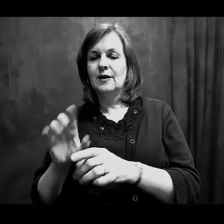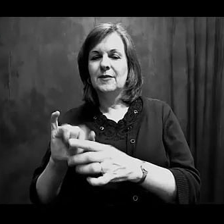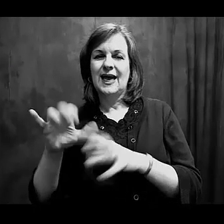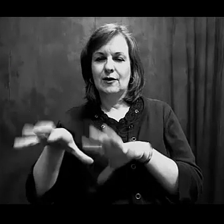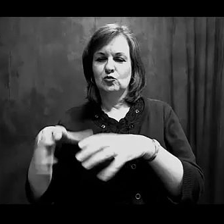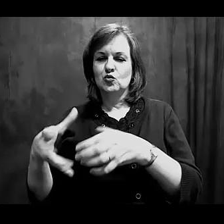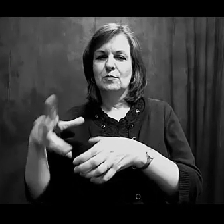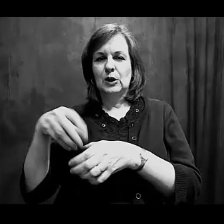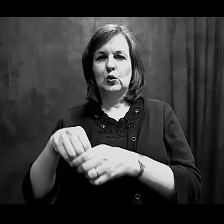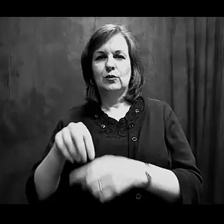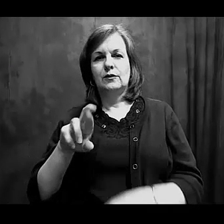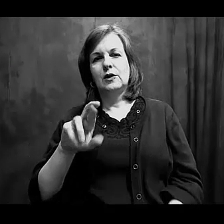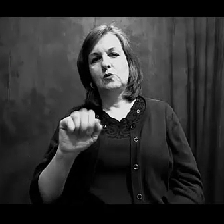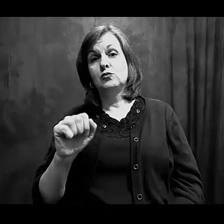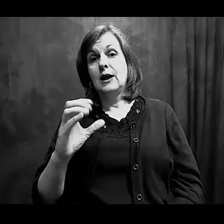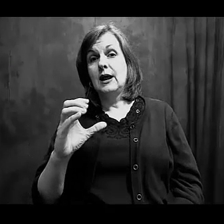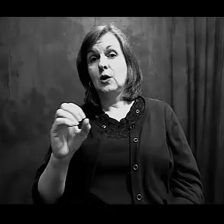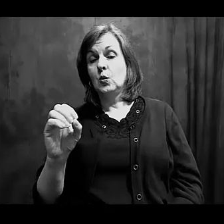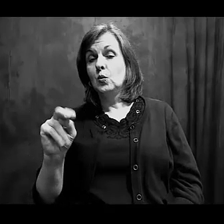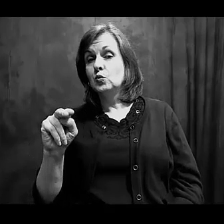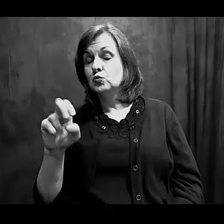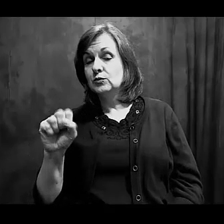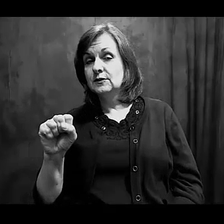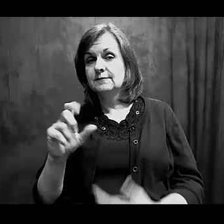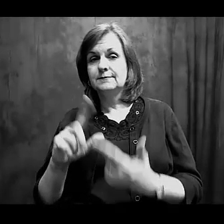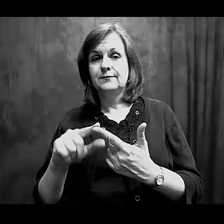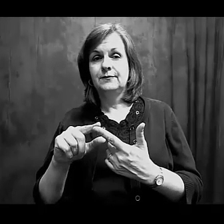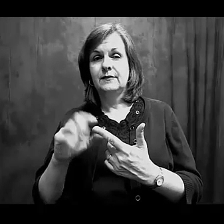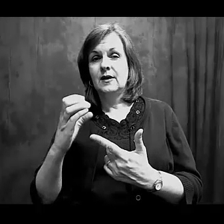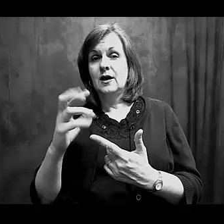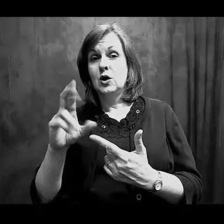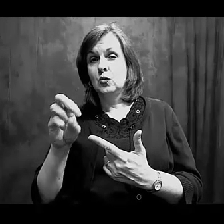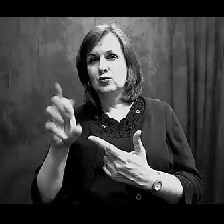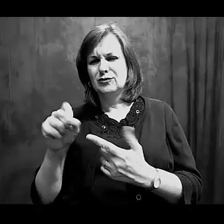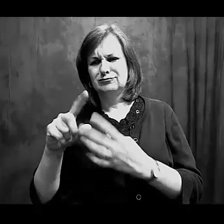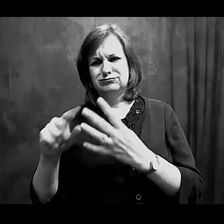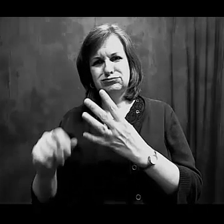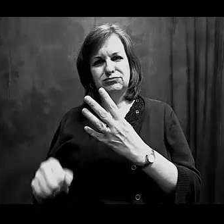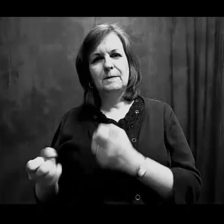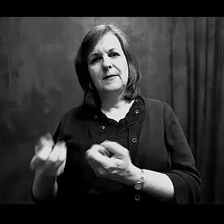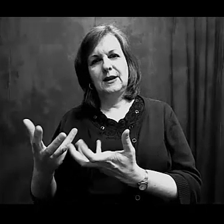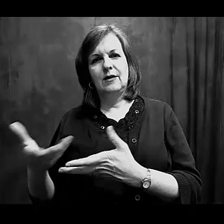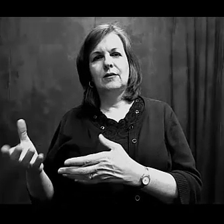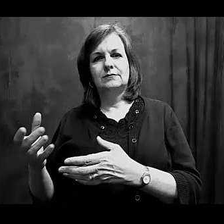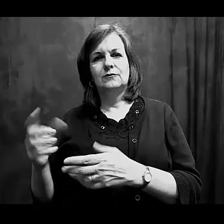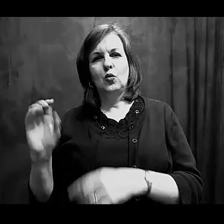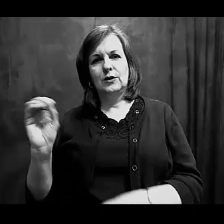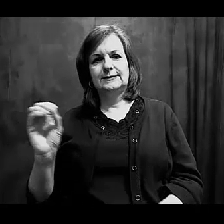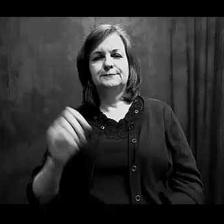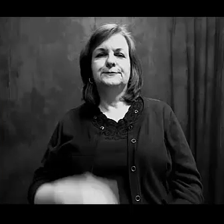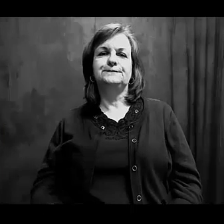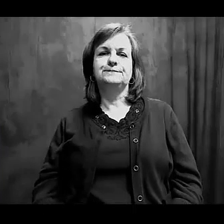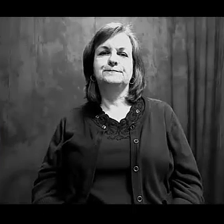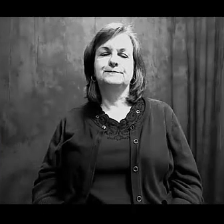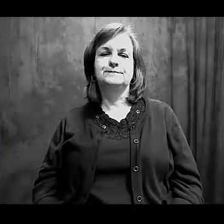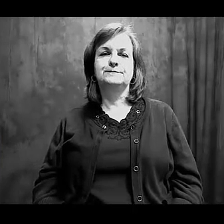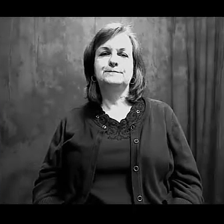a category with raccoons, crows, all kinds of organisms, right?